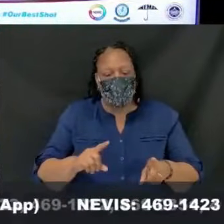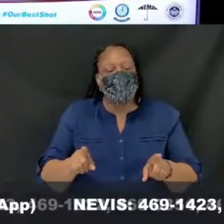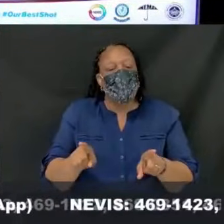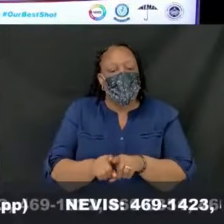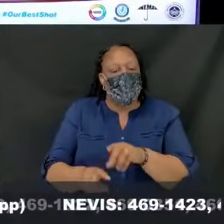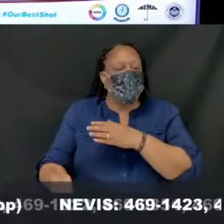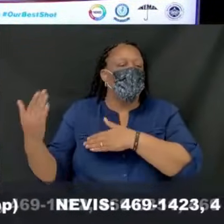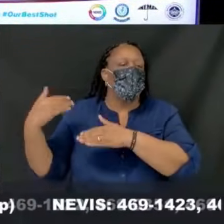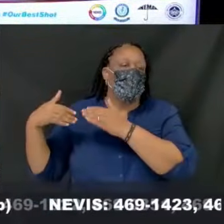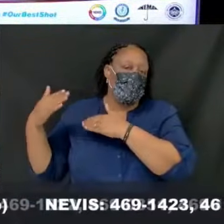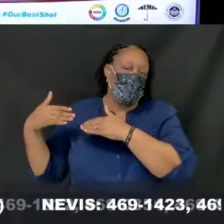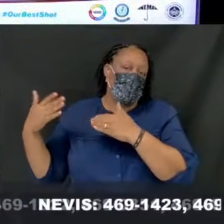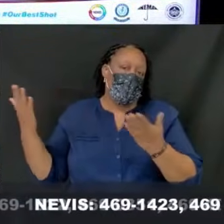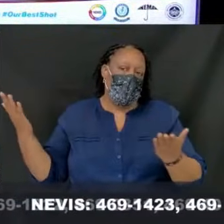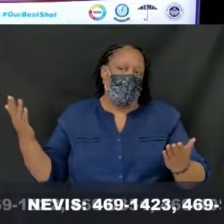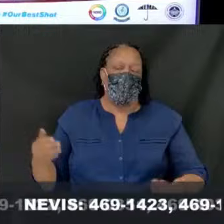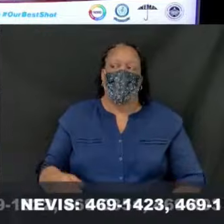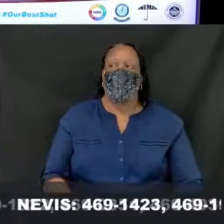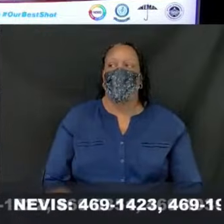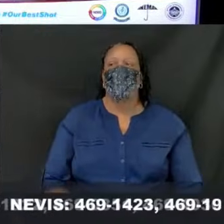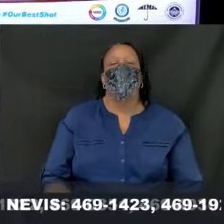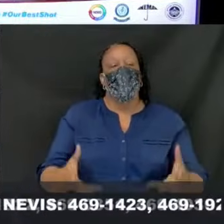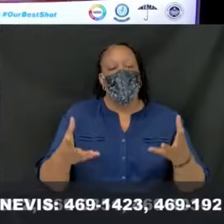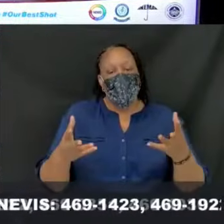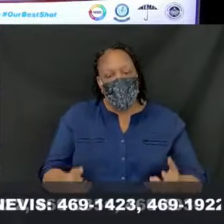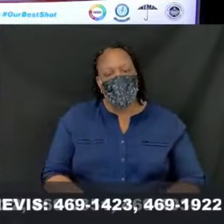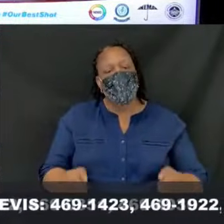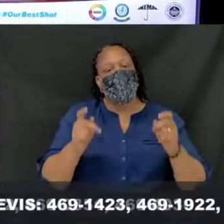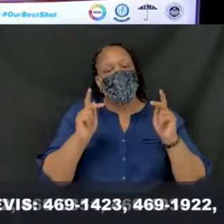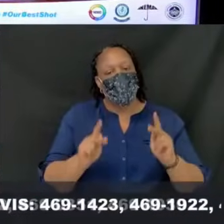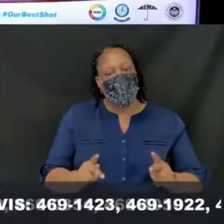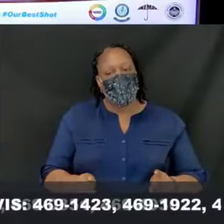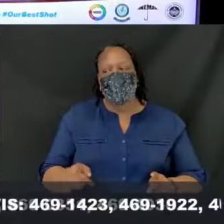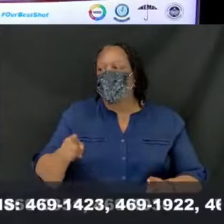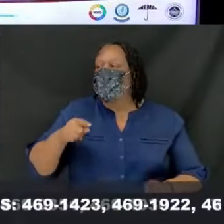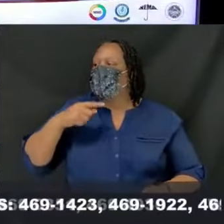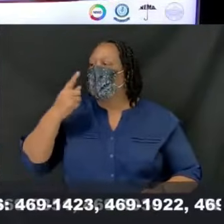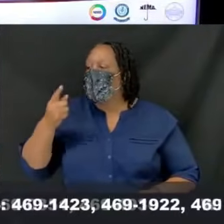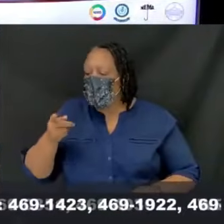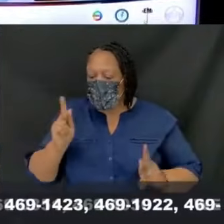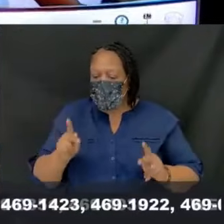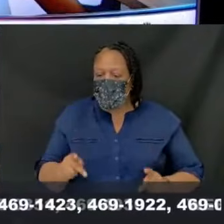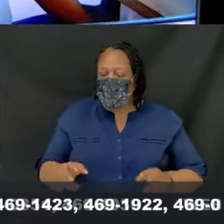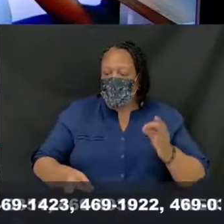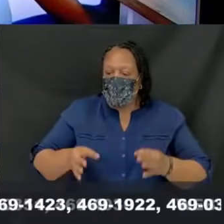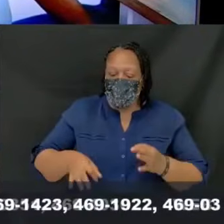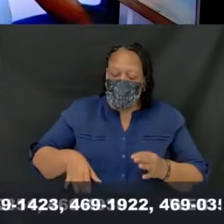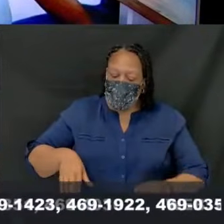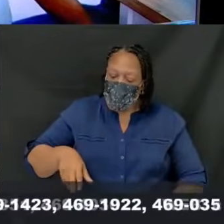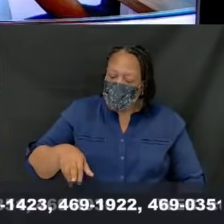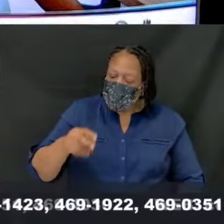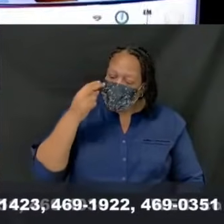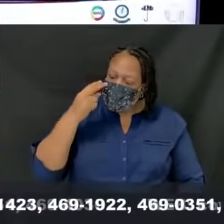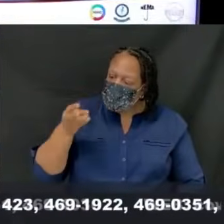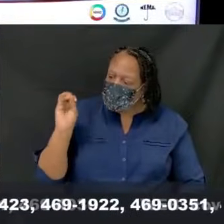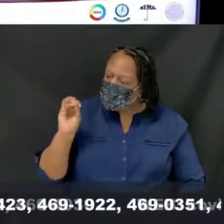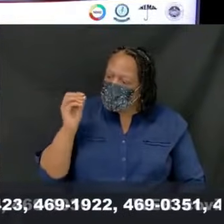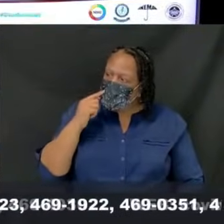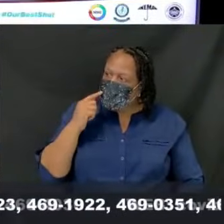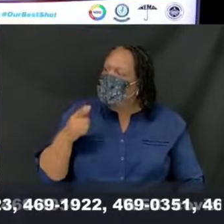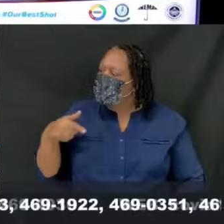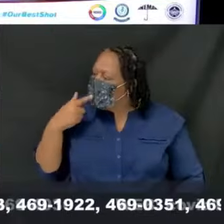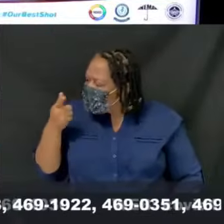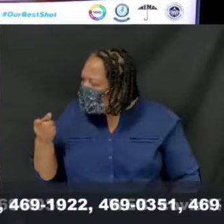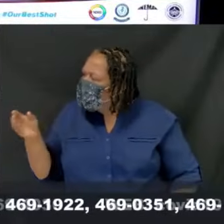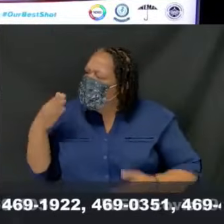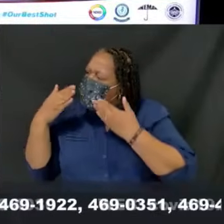from citizens to be able to tell another citizens, please wear your mask. The area that is given most challenges is